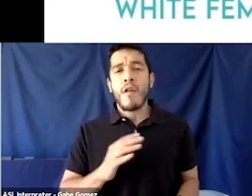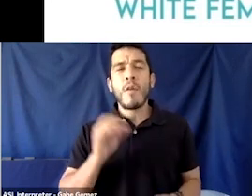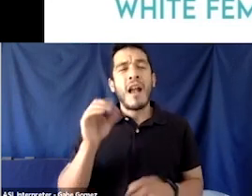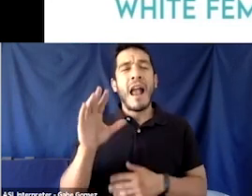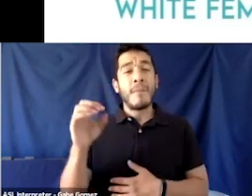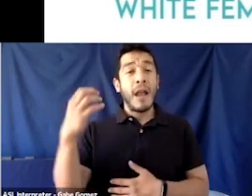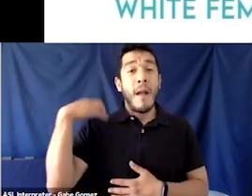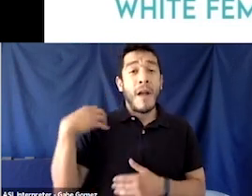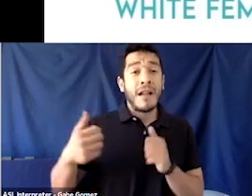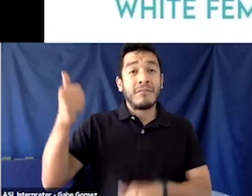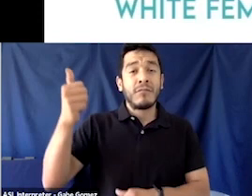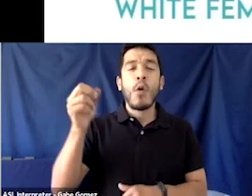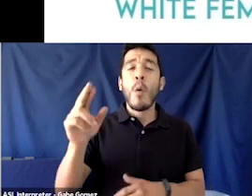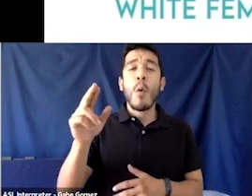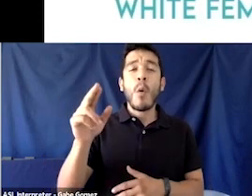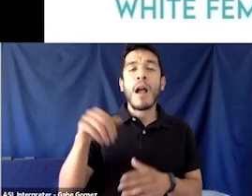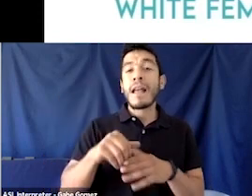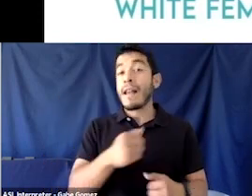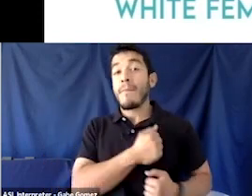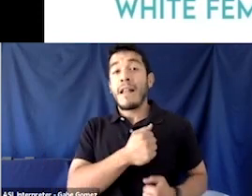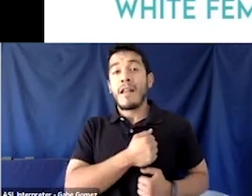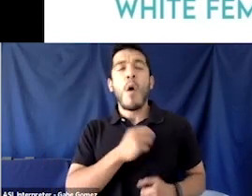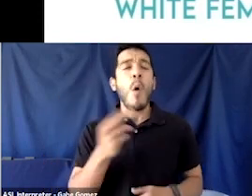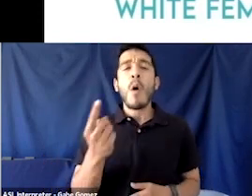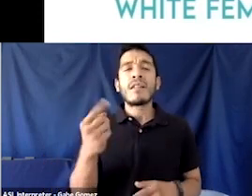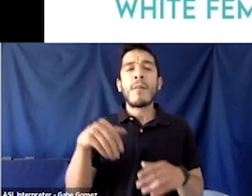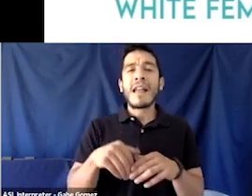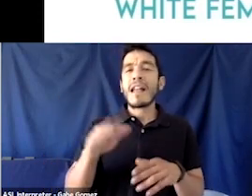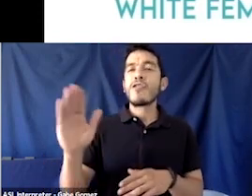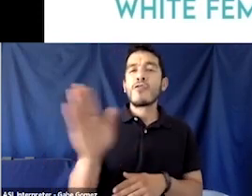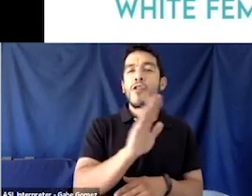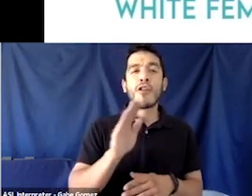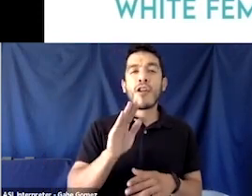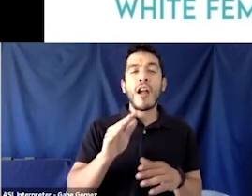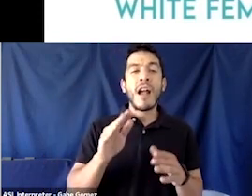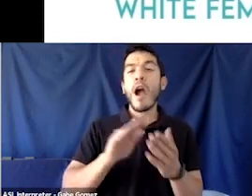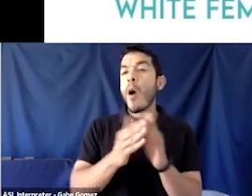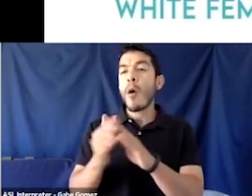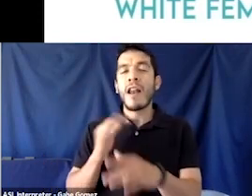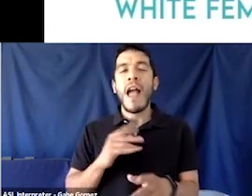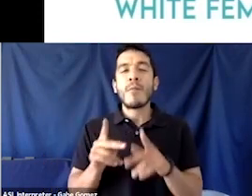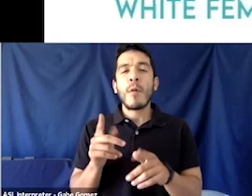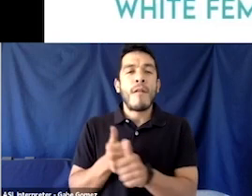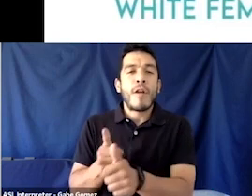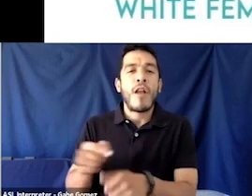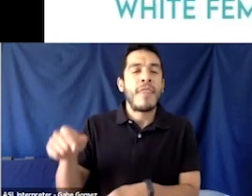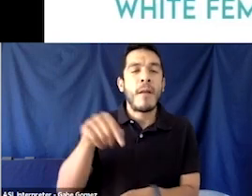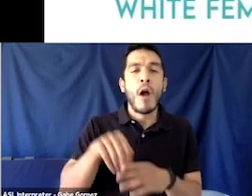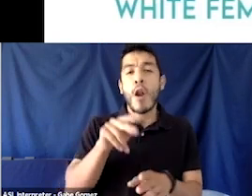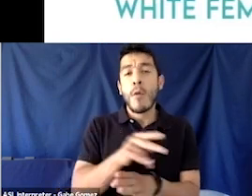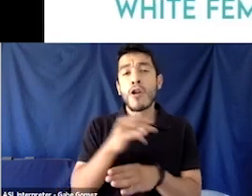someone who's a leader in the military, or it could be someone in their neighborhood who has people follow them on a project. Also, another